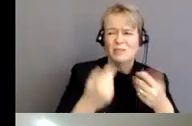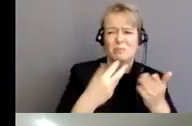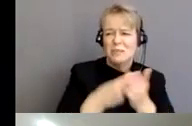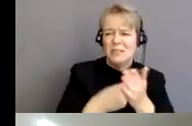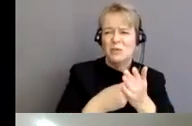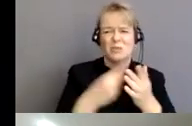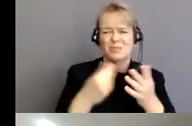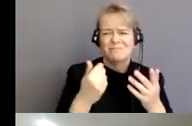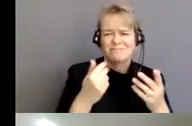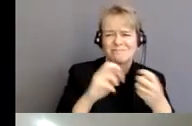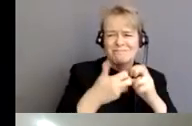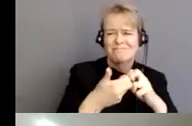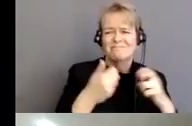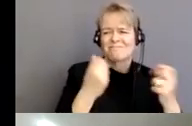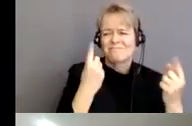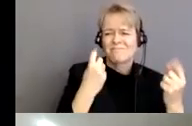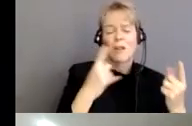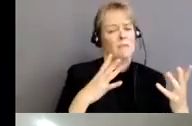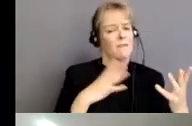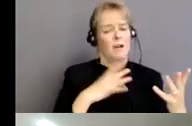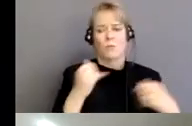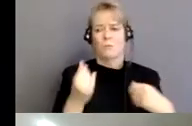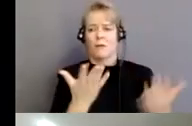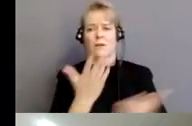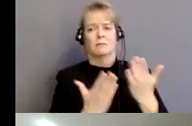from in our community, whether that's local or provincial.